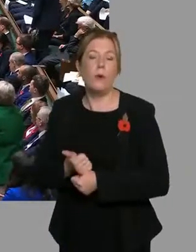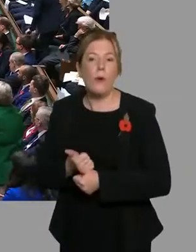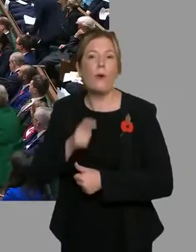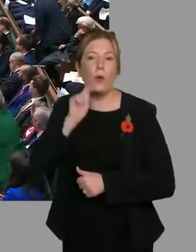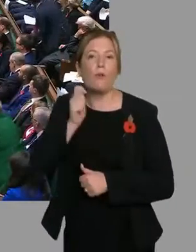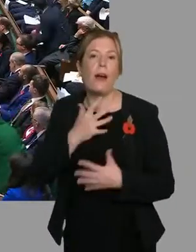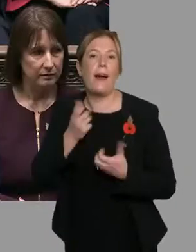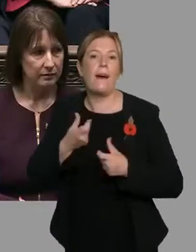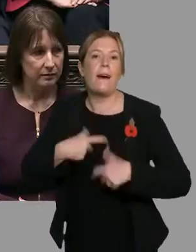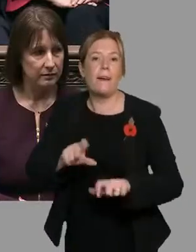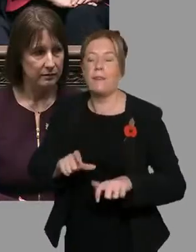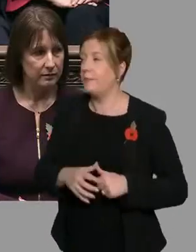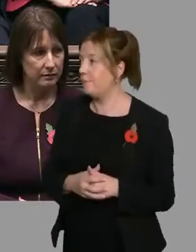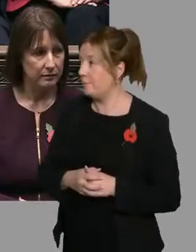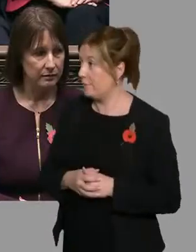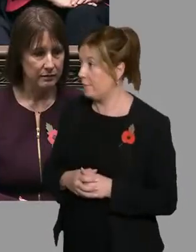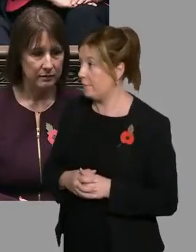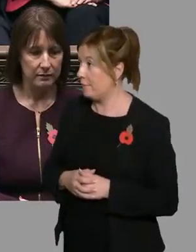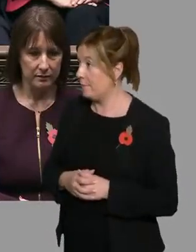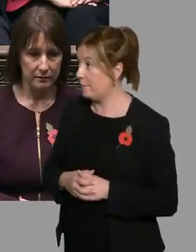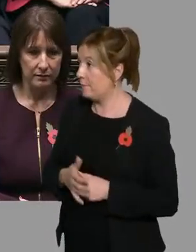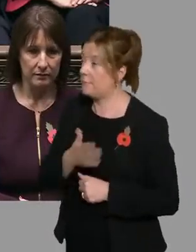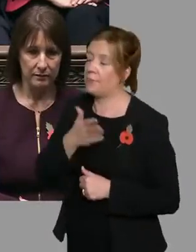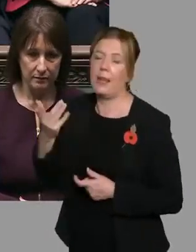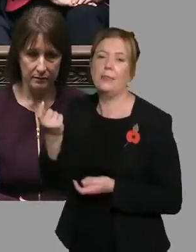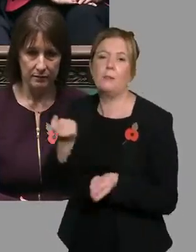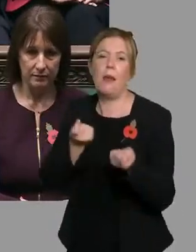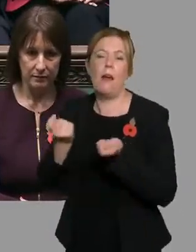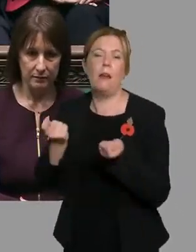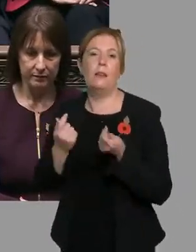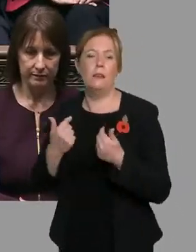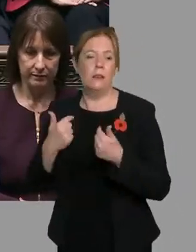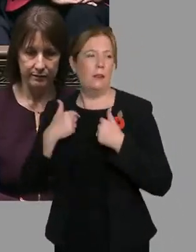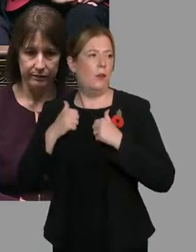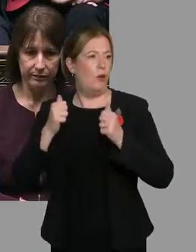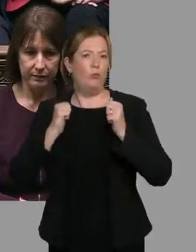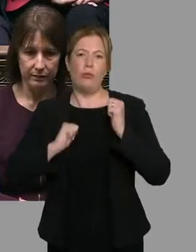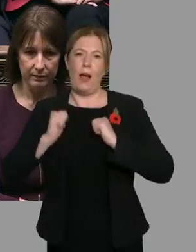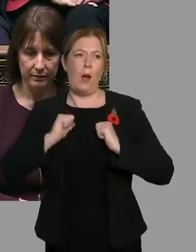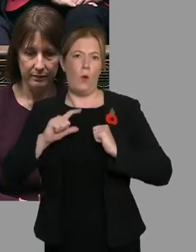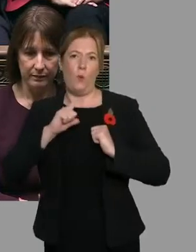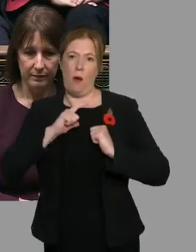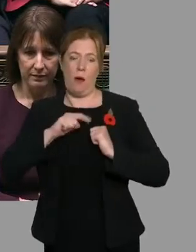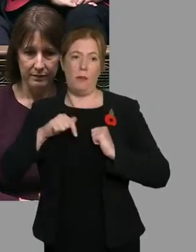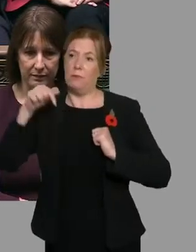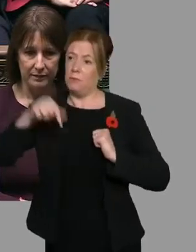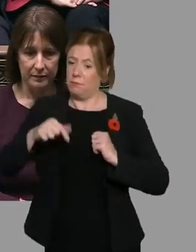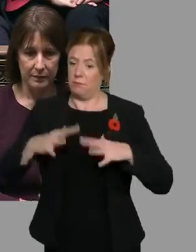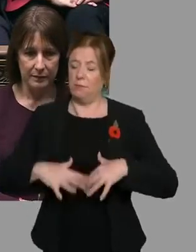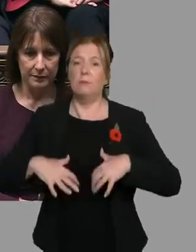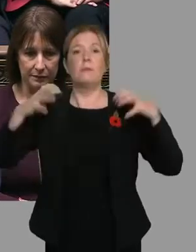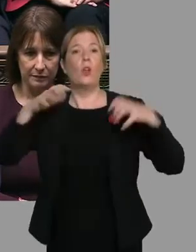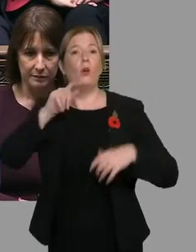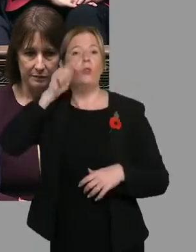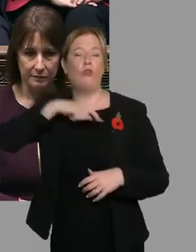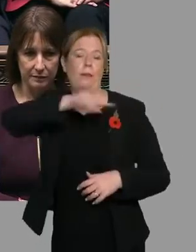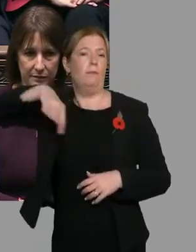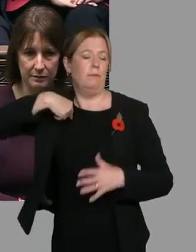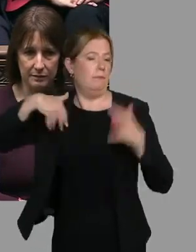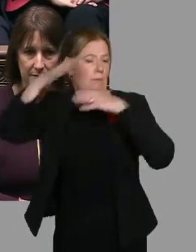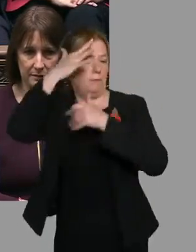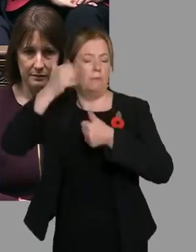very proud that in this House we are united on the question of Ukraine and clear about Russian aggression, and we